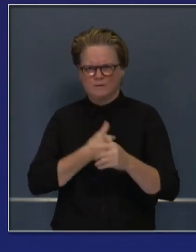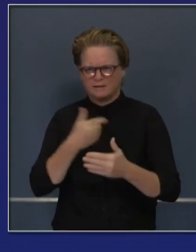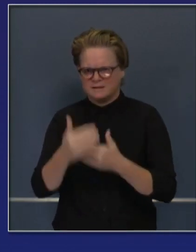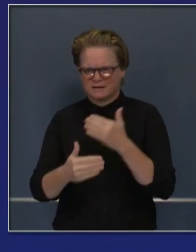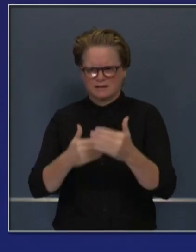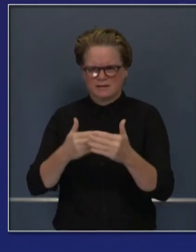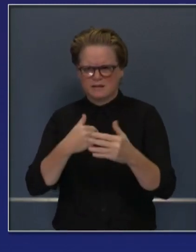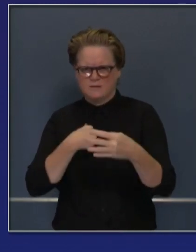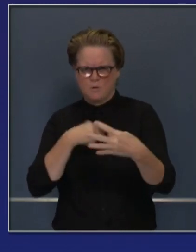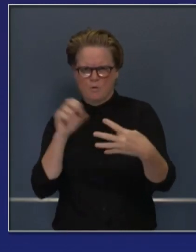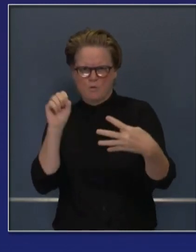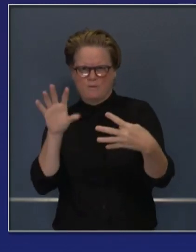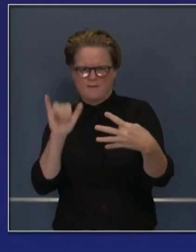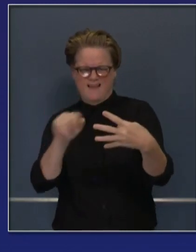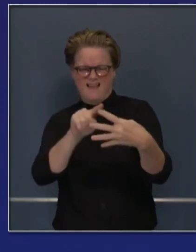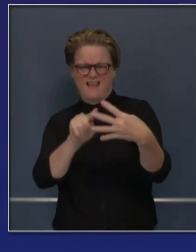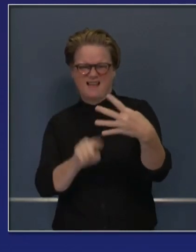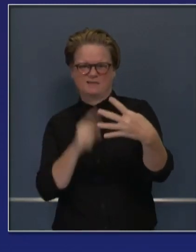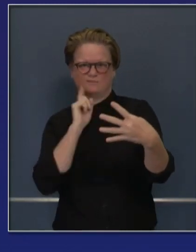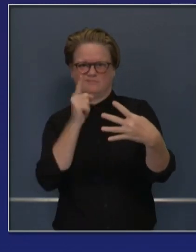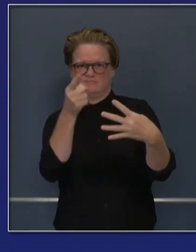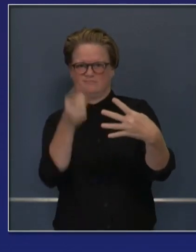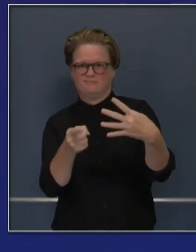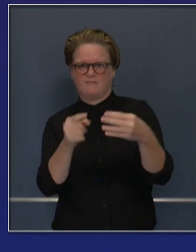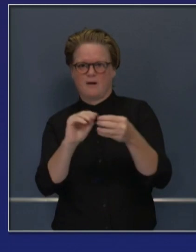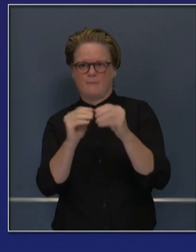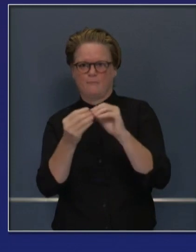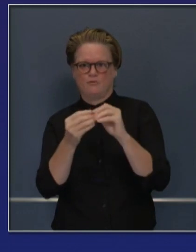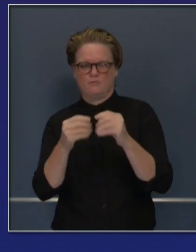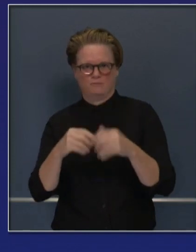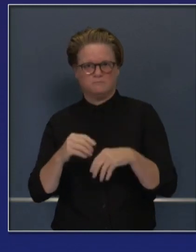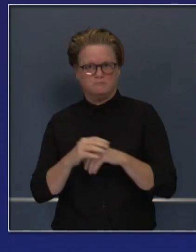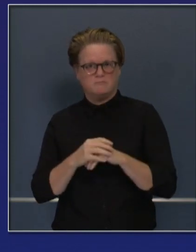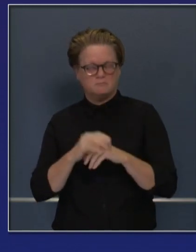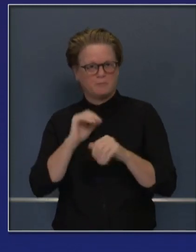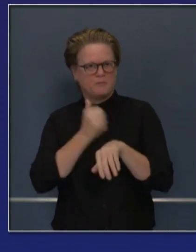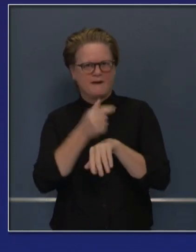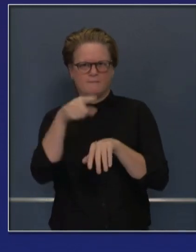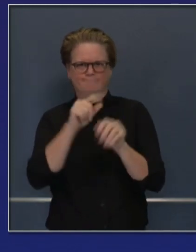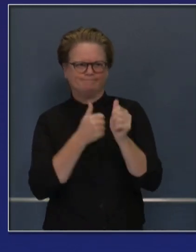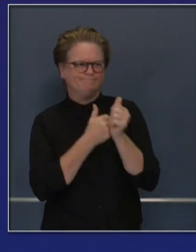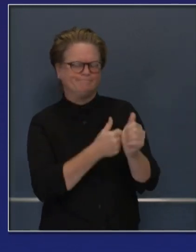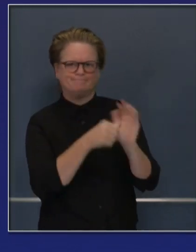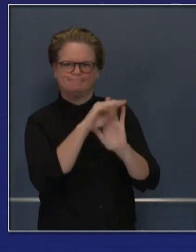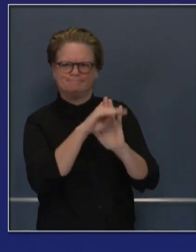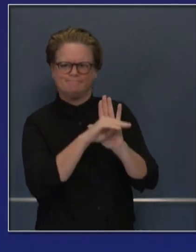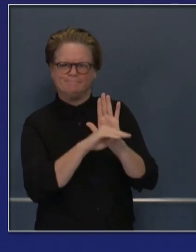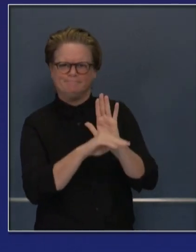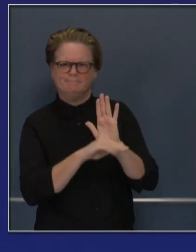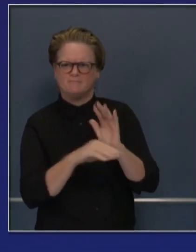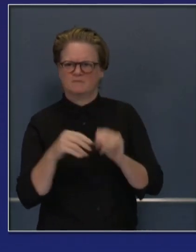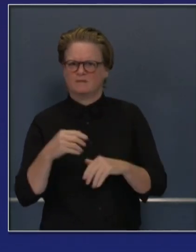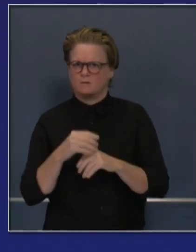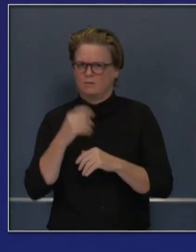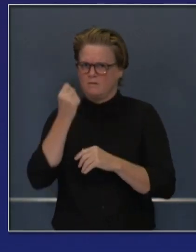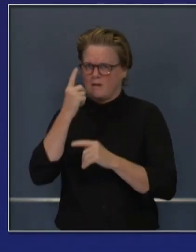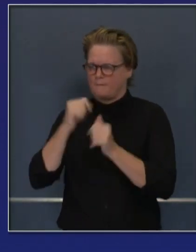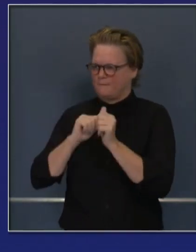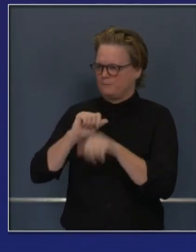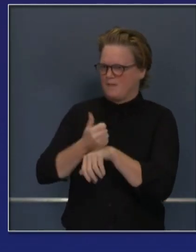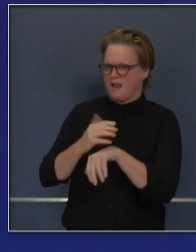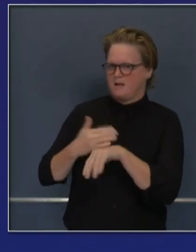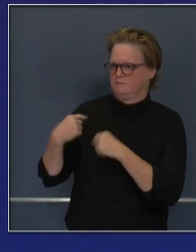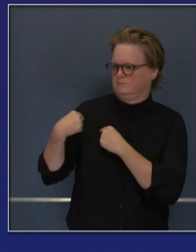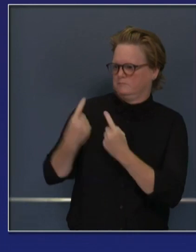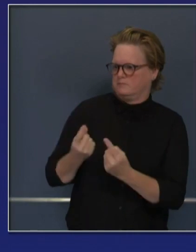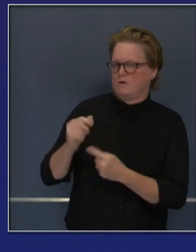flexibility pursuant to this blueprint between late August and October. We are now